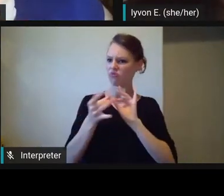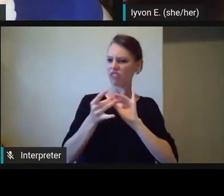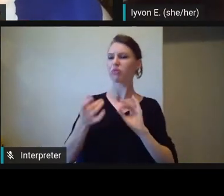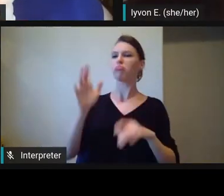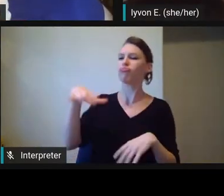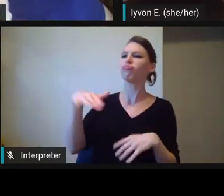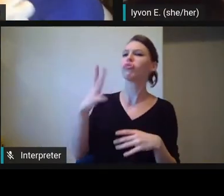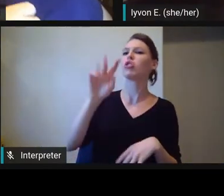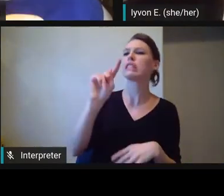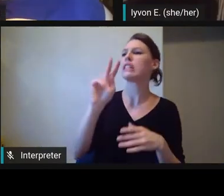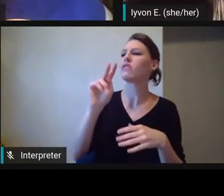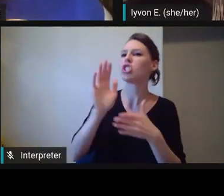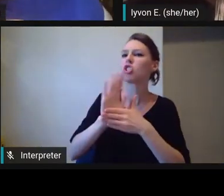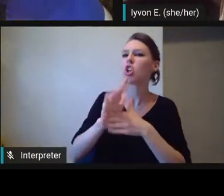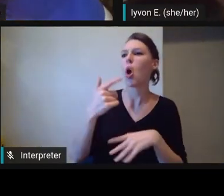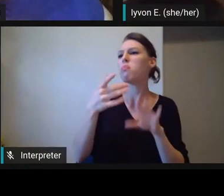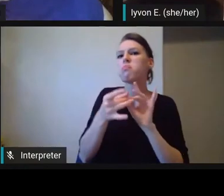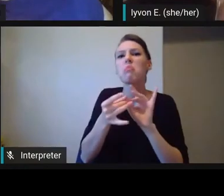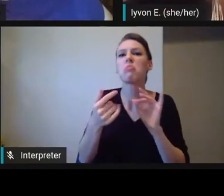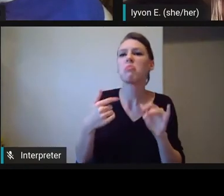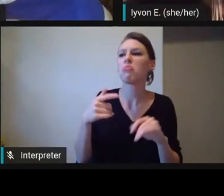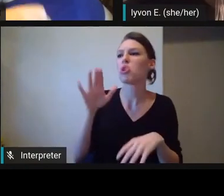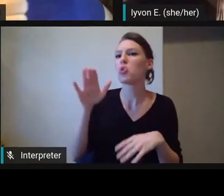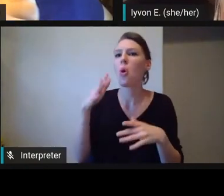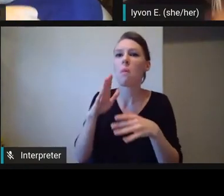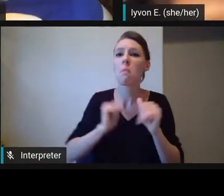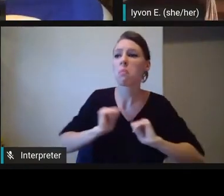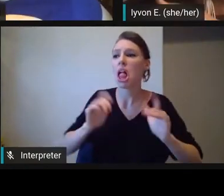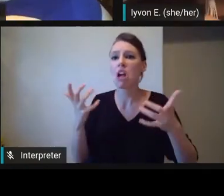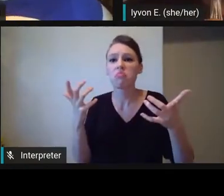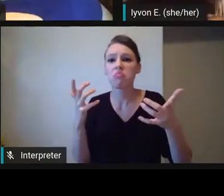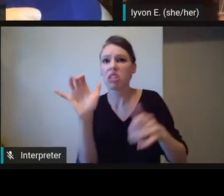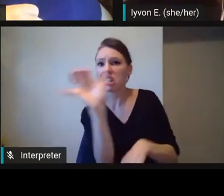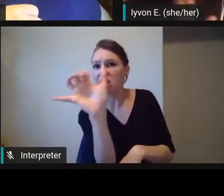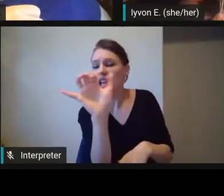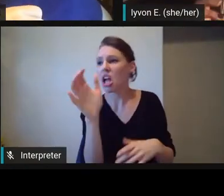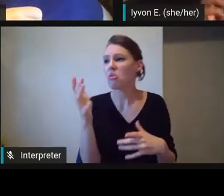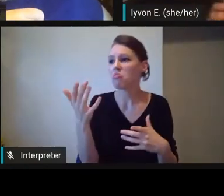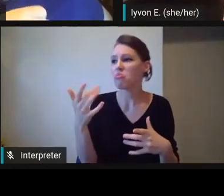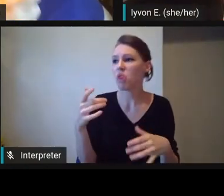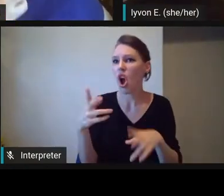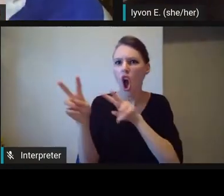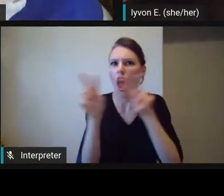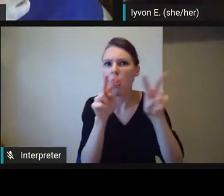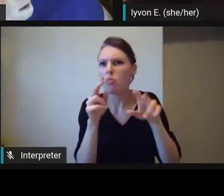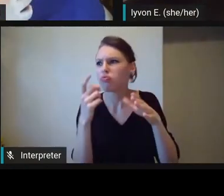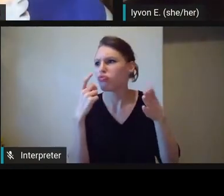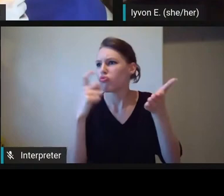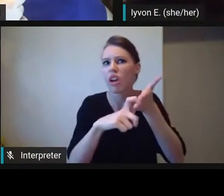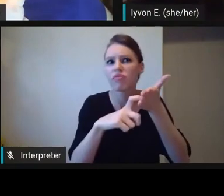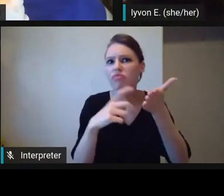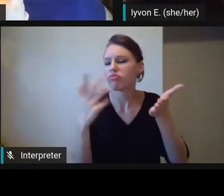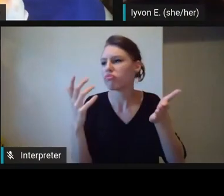what I thought about your play. This is what I liked about the scene. This is what I like. This is what I suggest you might want to look at. Here is this